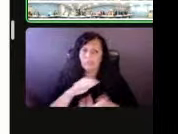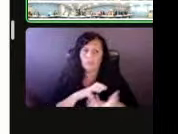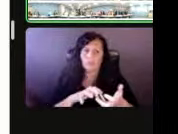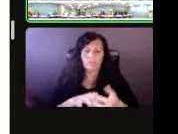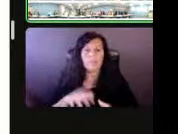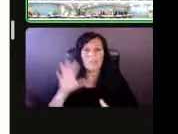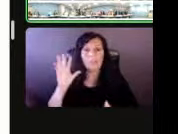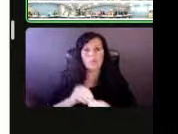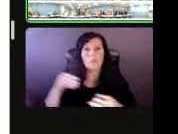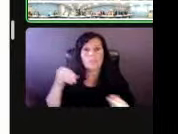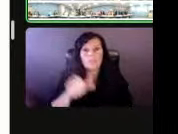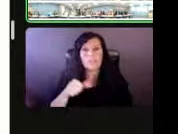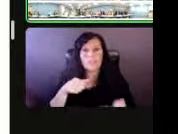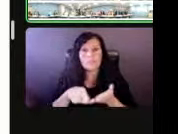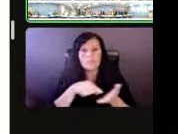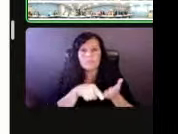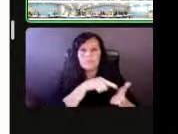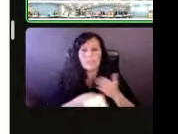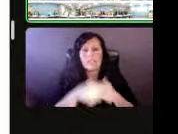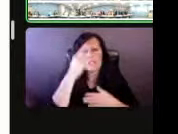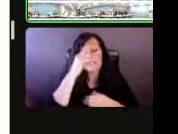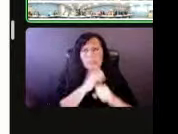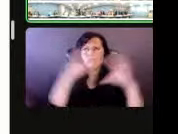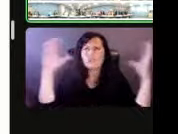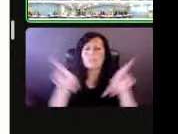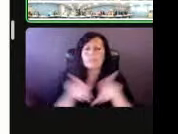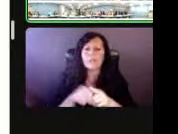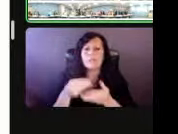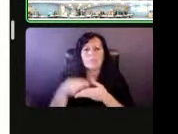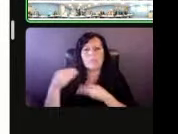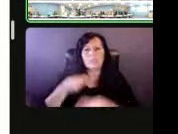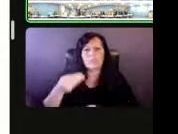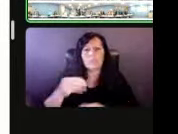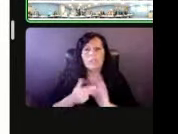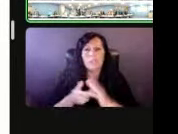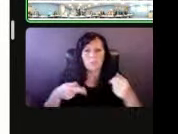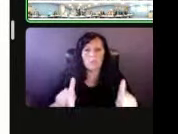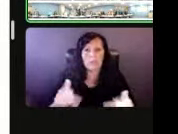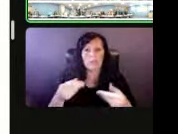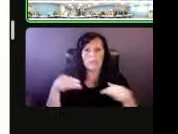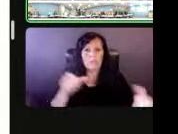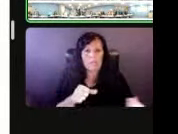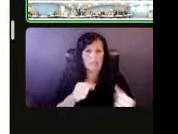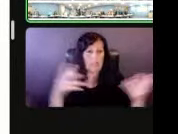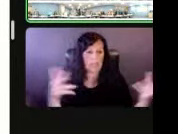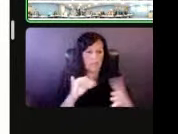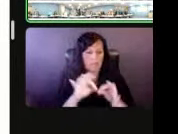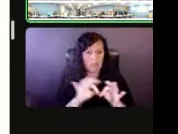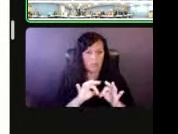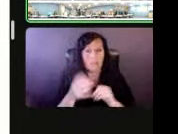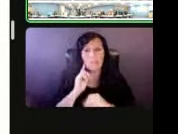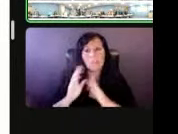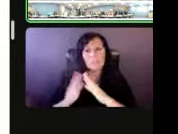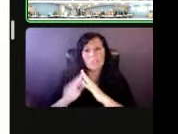of it as a budget. This is what we're allowed to spend. So in the city of Salem, just like I talked to my